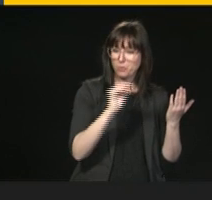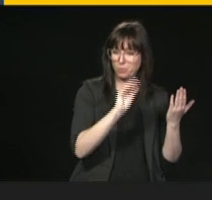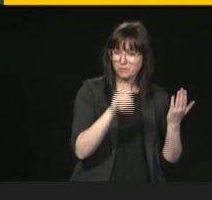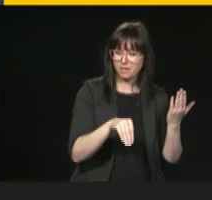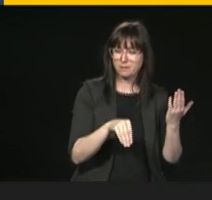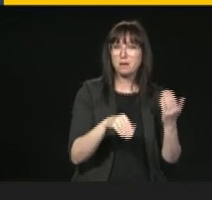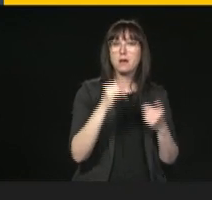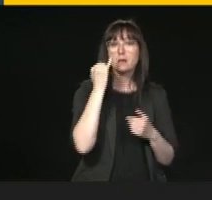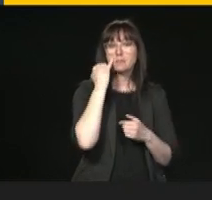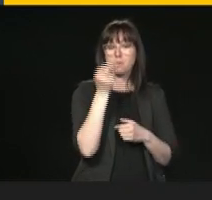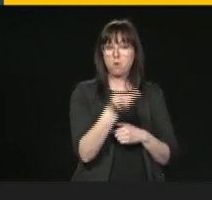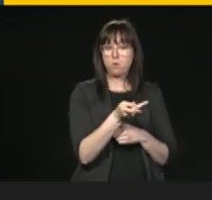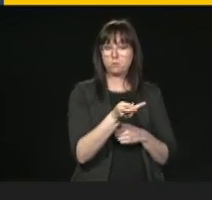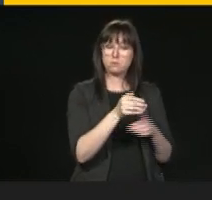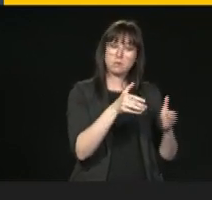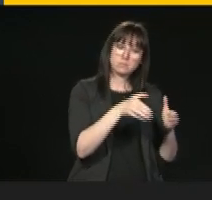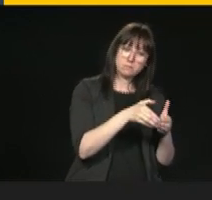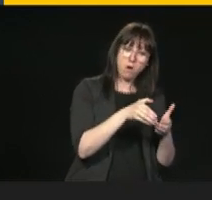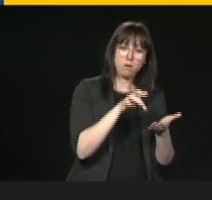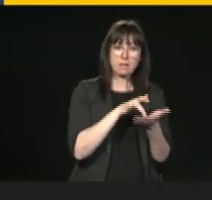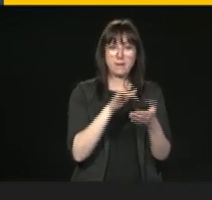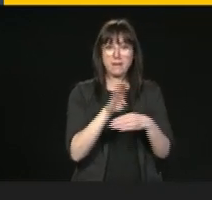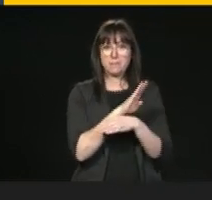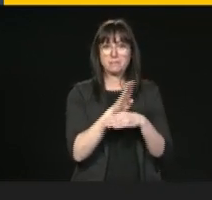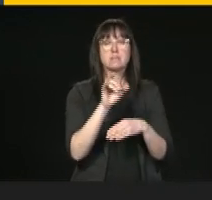loan before December